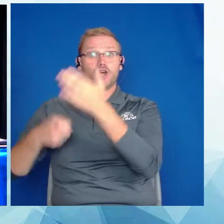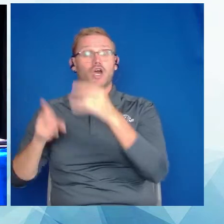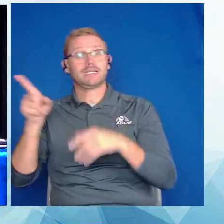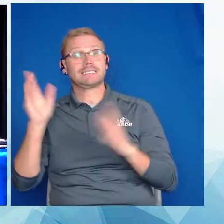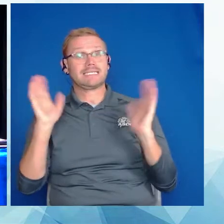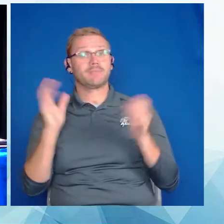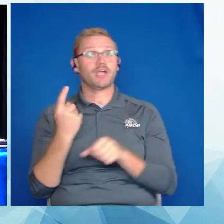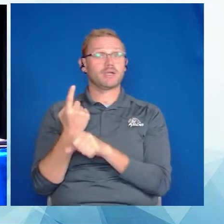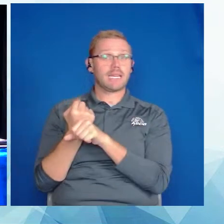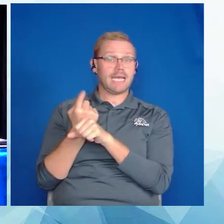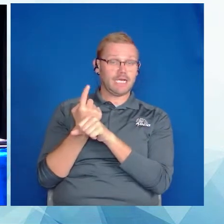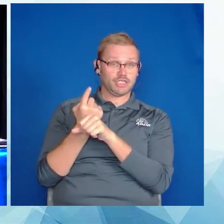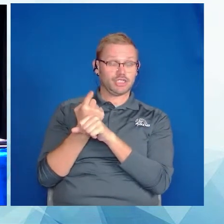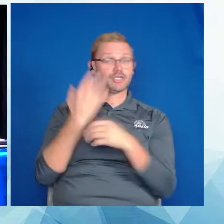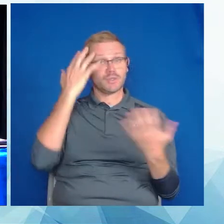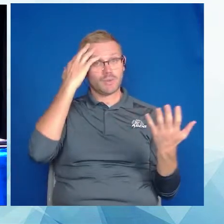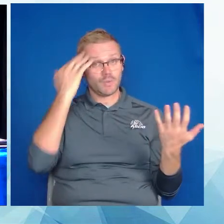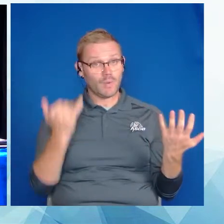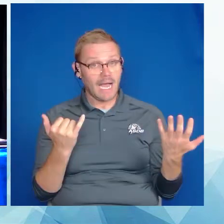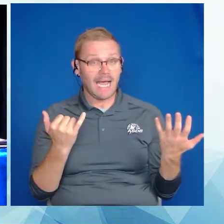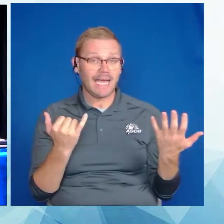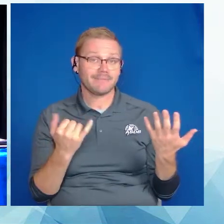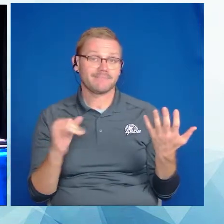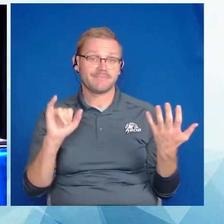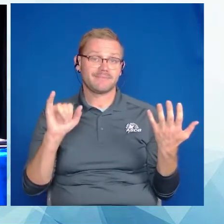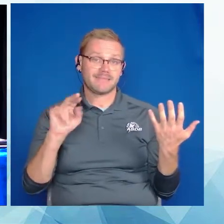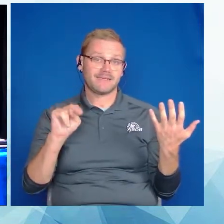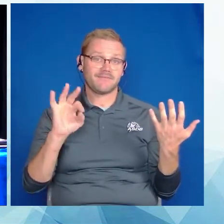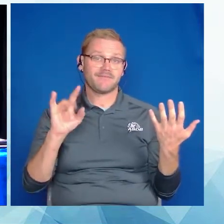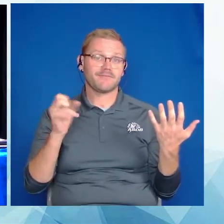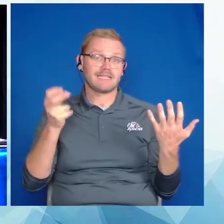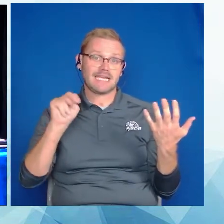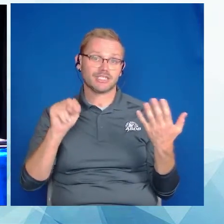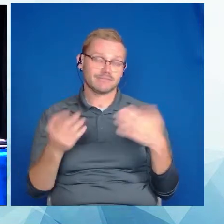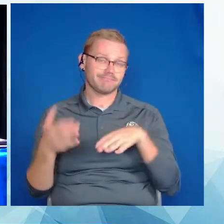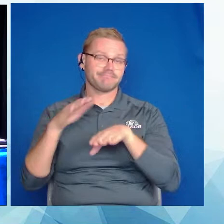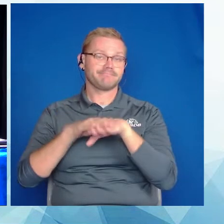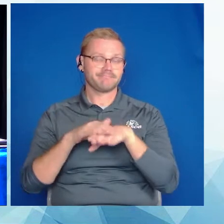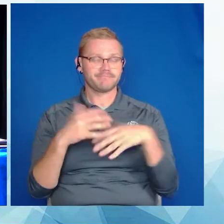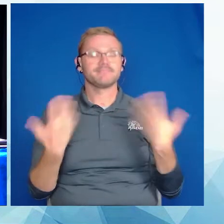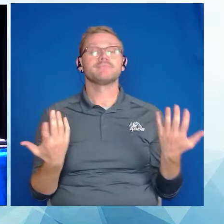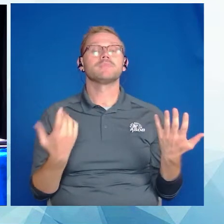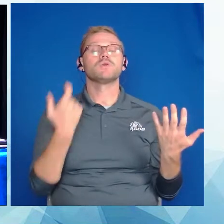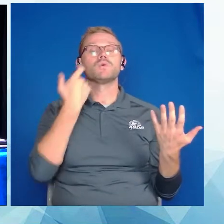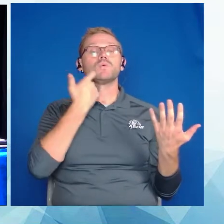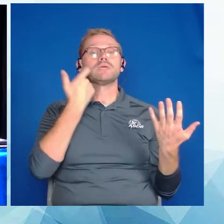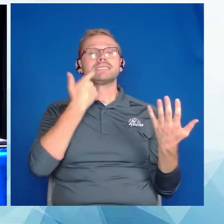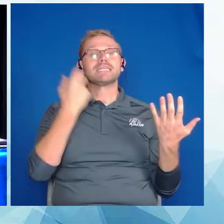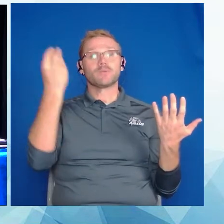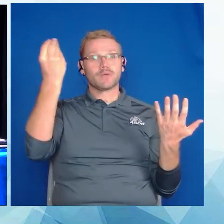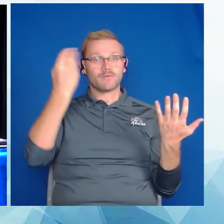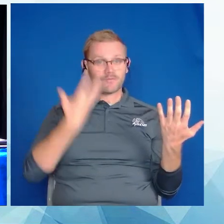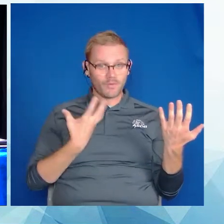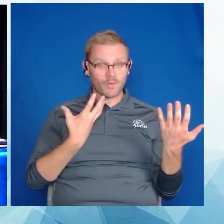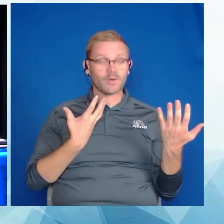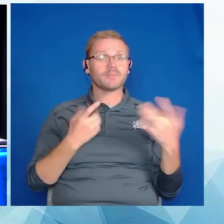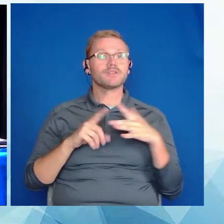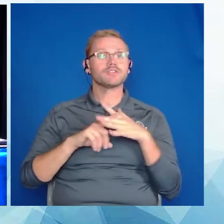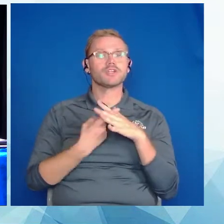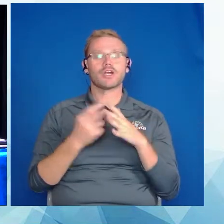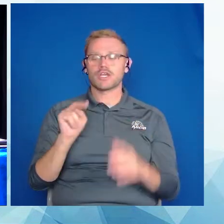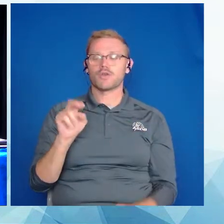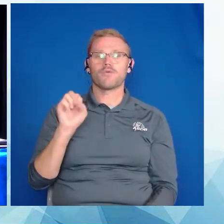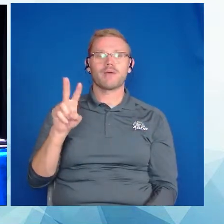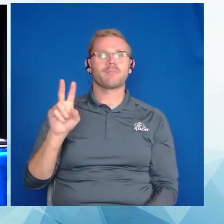to last year, primarily due to inflation. We have also been recently informed, effective with the